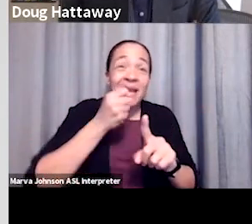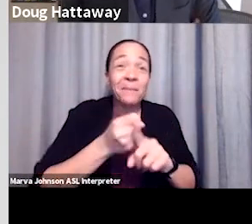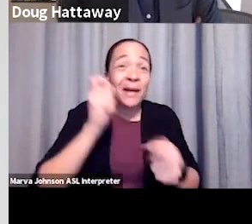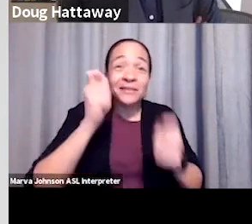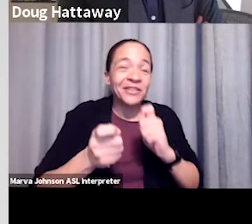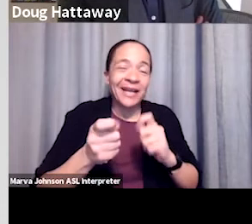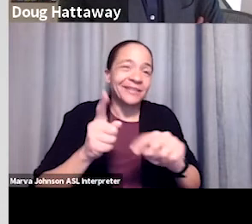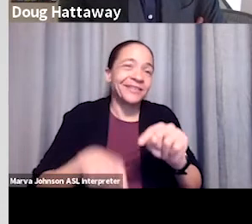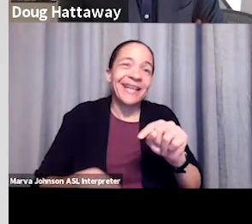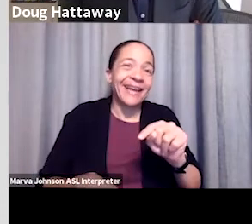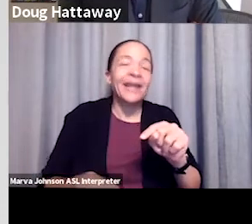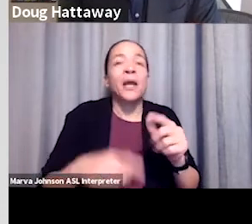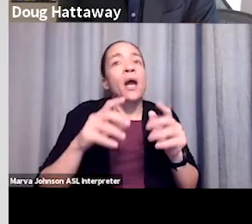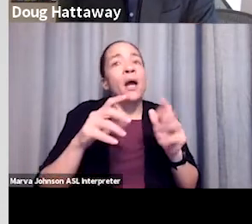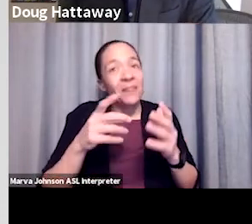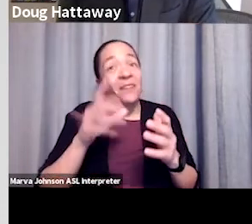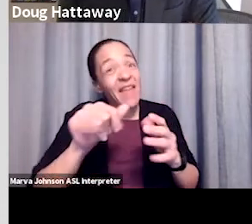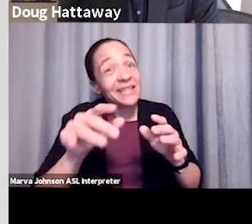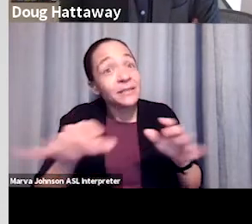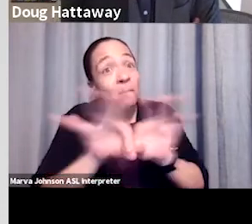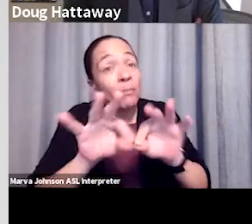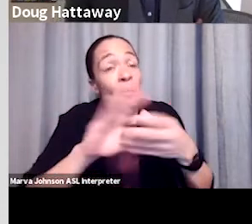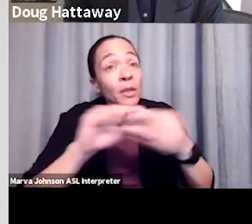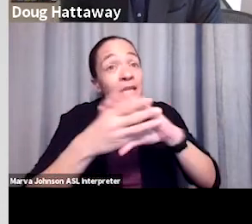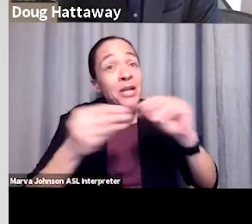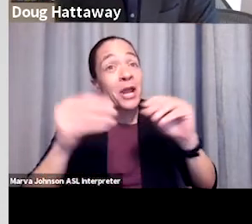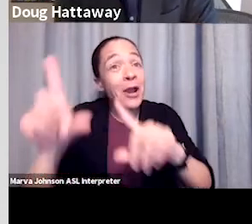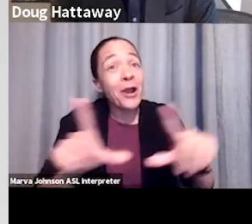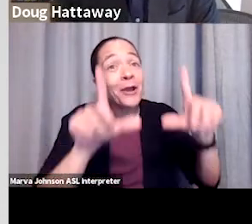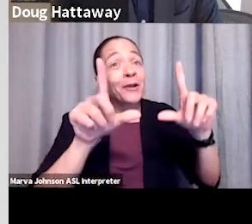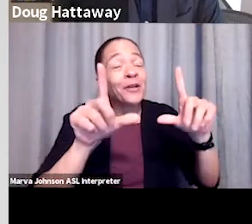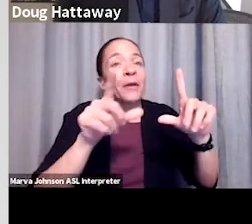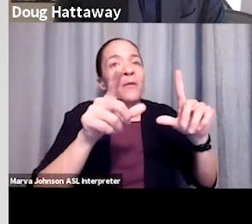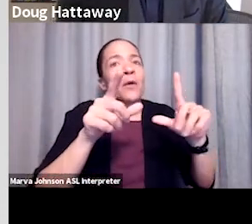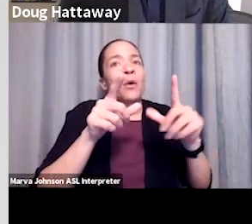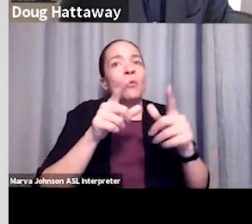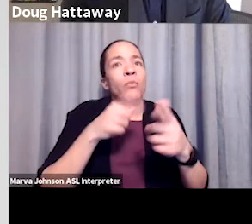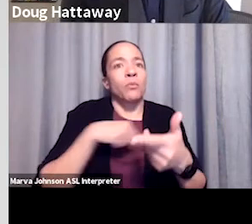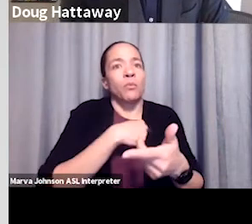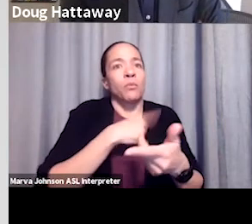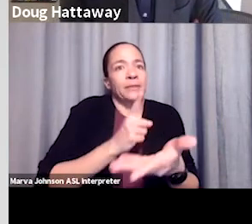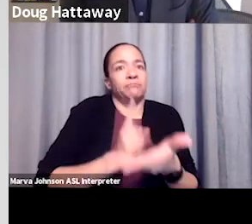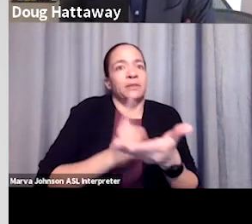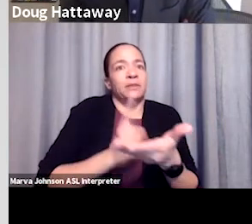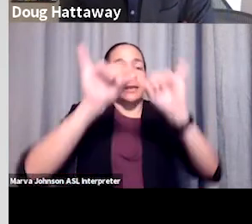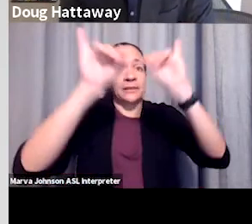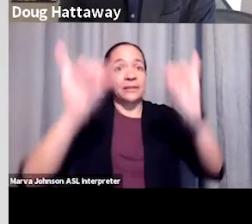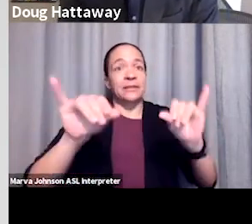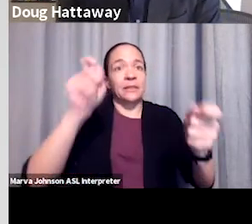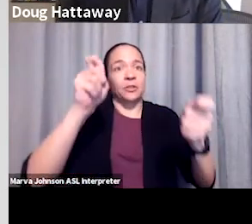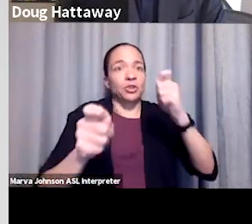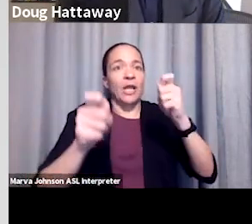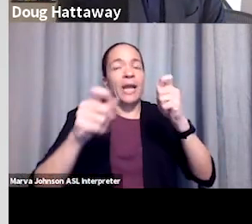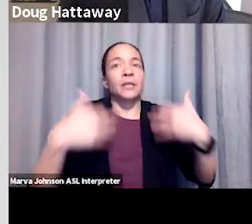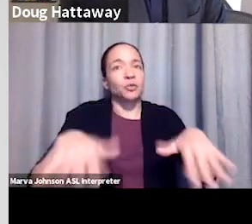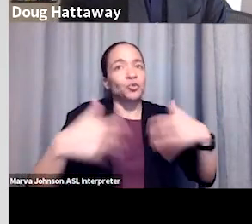That is really important, because when we are talking about changing systems, social change, the kind of difficult, hard work it